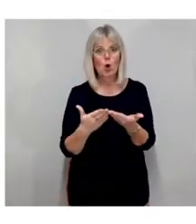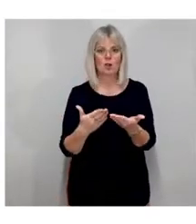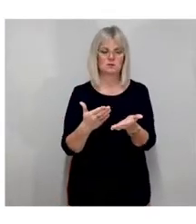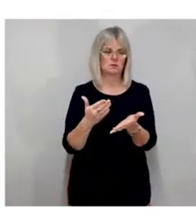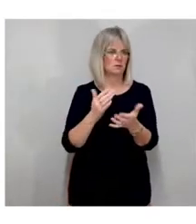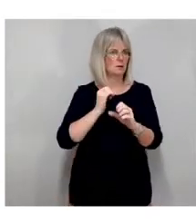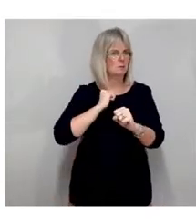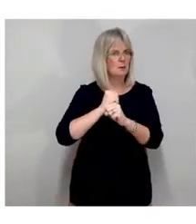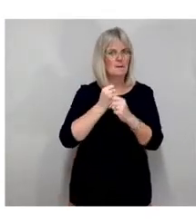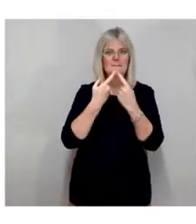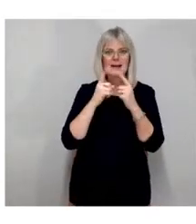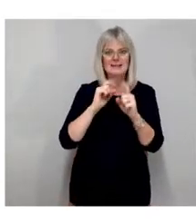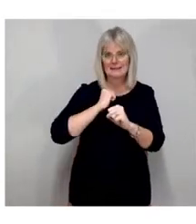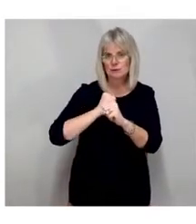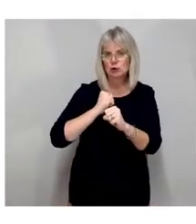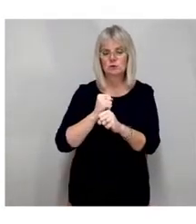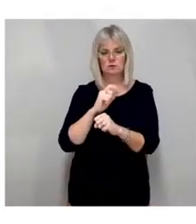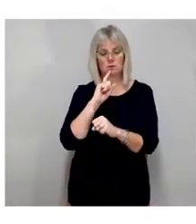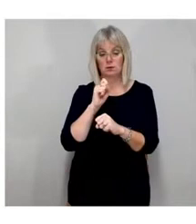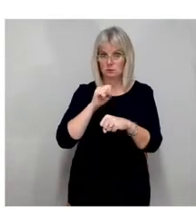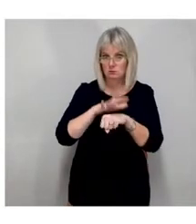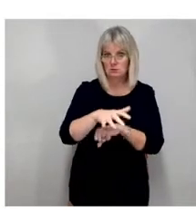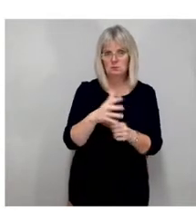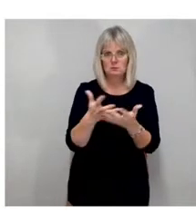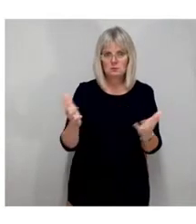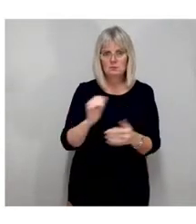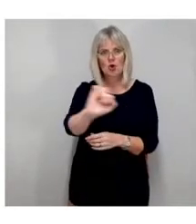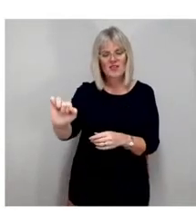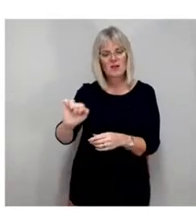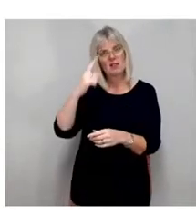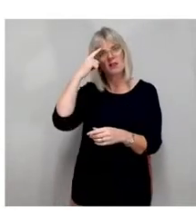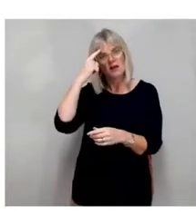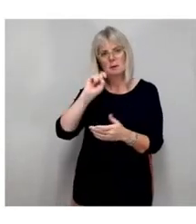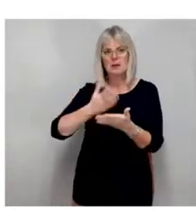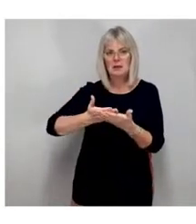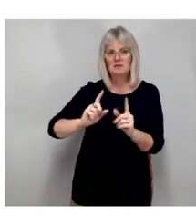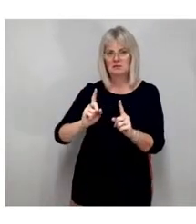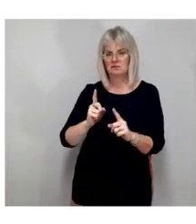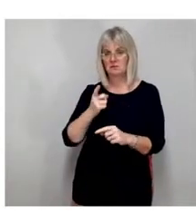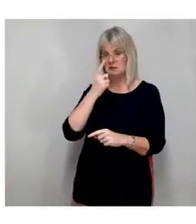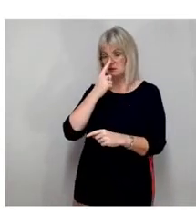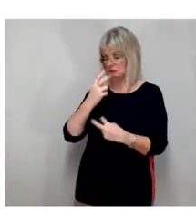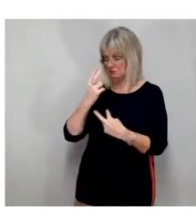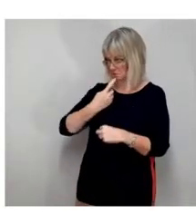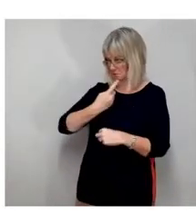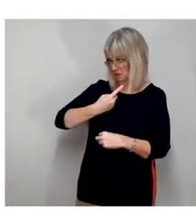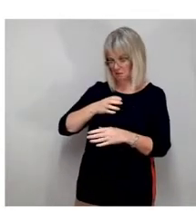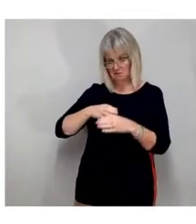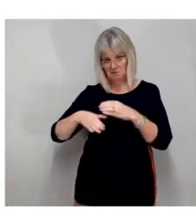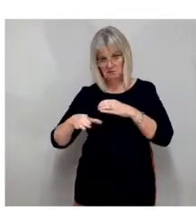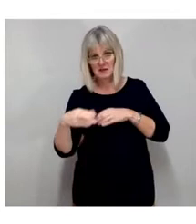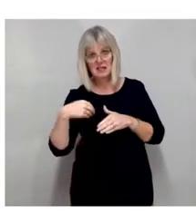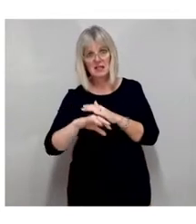people, on what they think and what they believe. Do people see people like themselves represented in commercial messages or